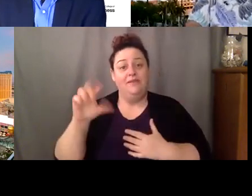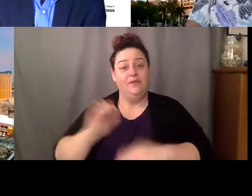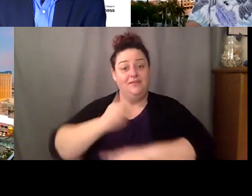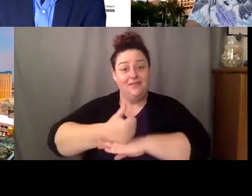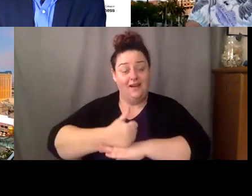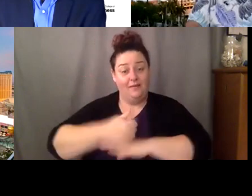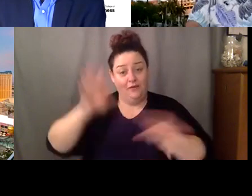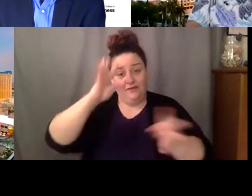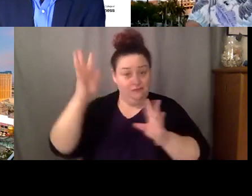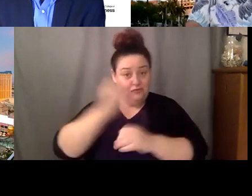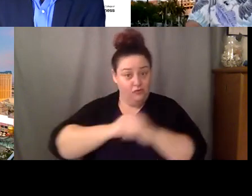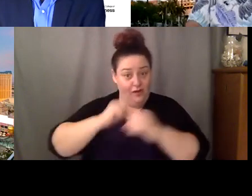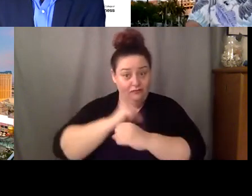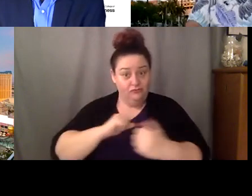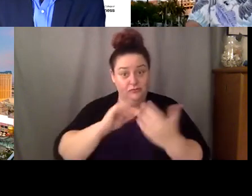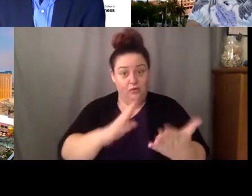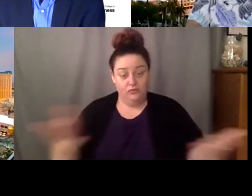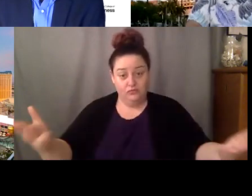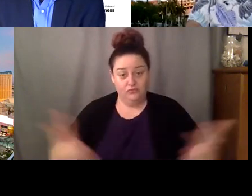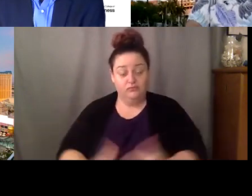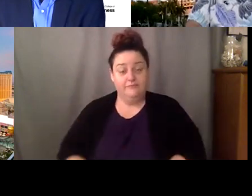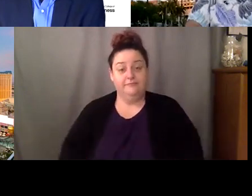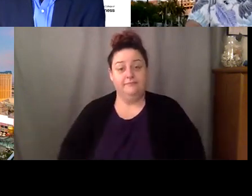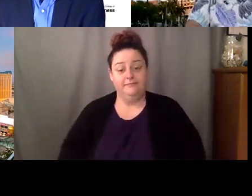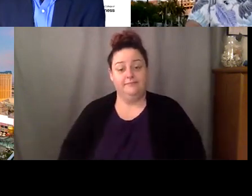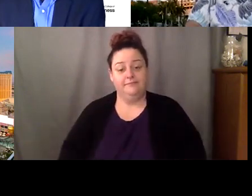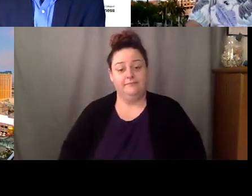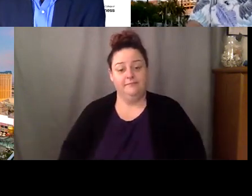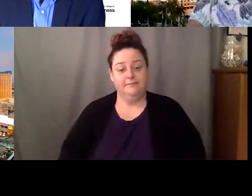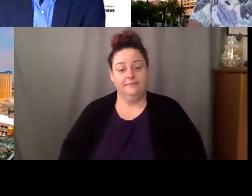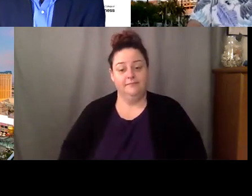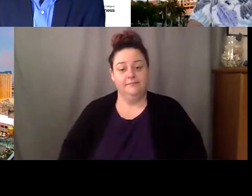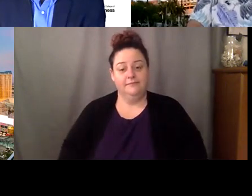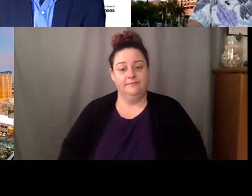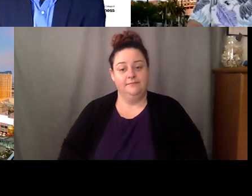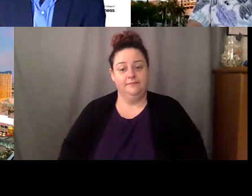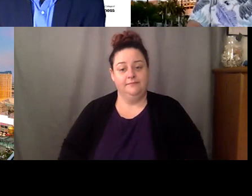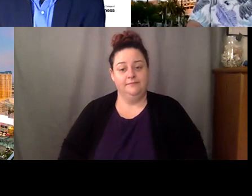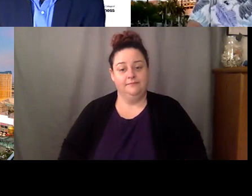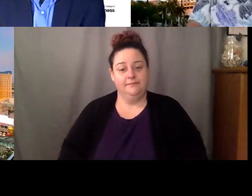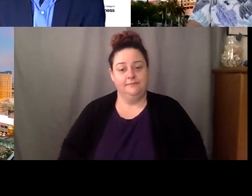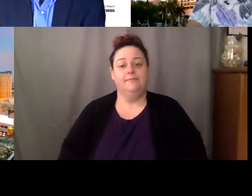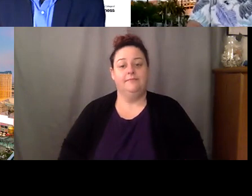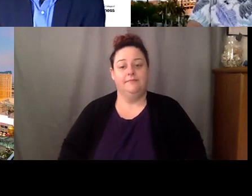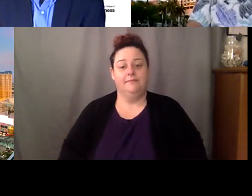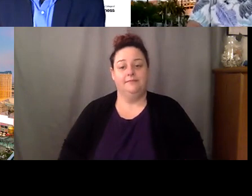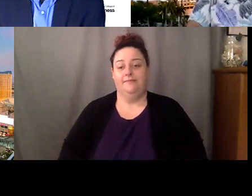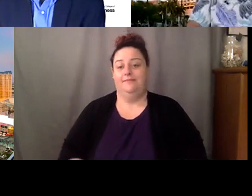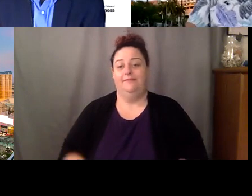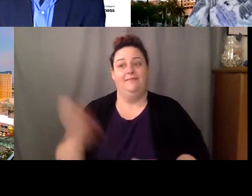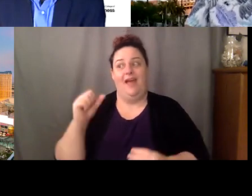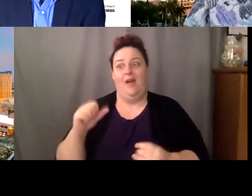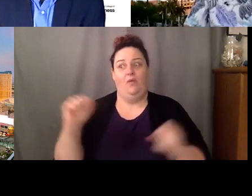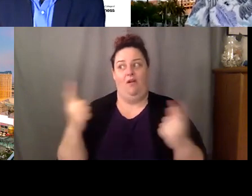know, innovations or strategies to sort of attack these impacts. Yeah, so, you know, we all understood that in order to get back to